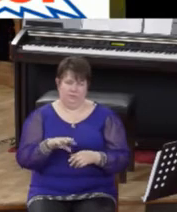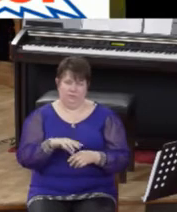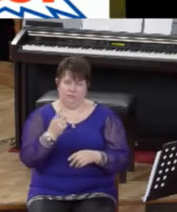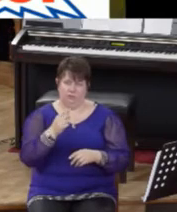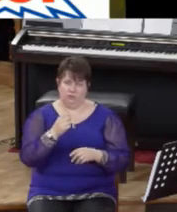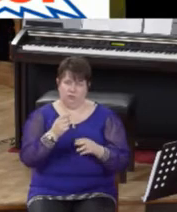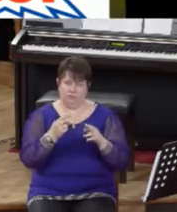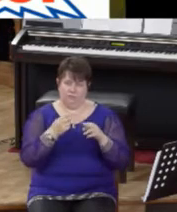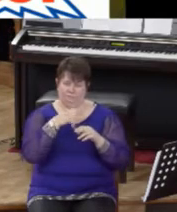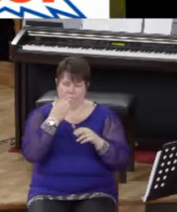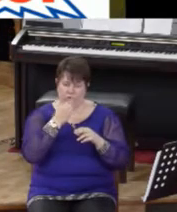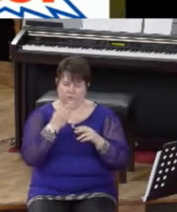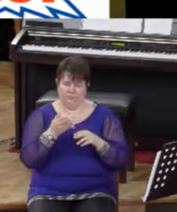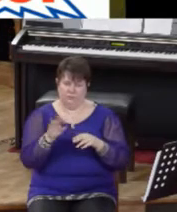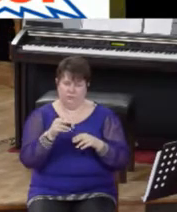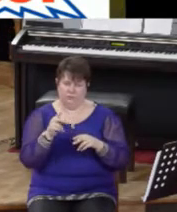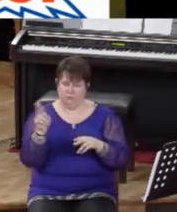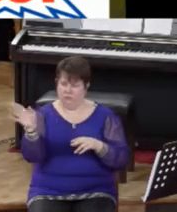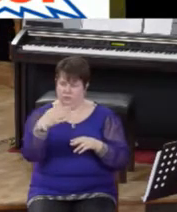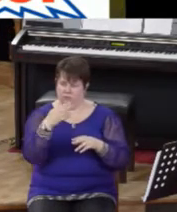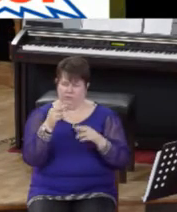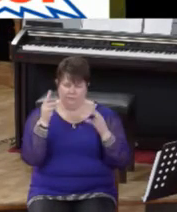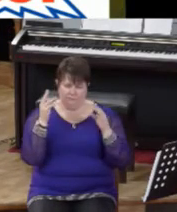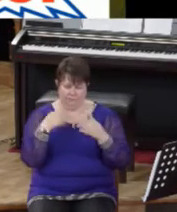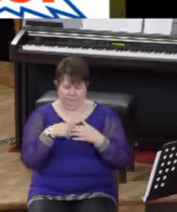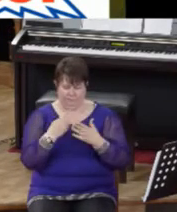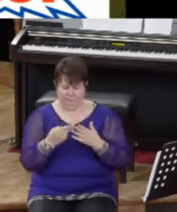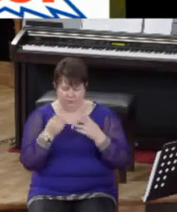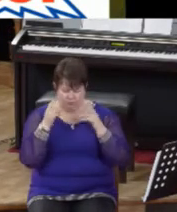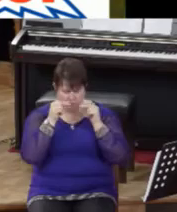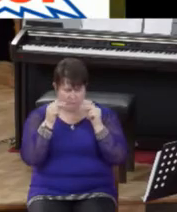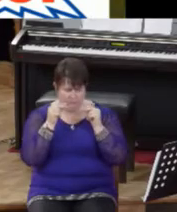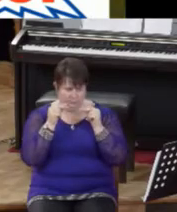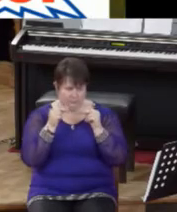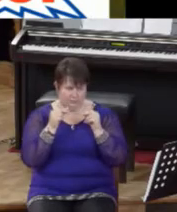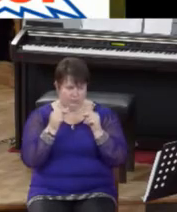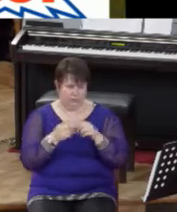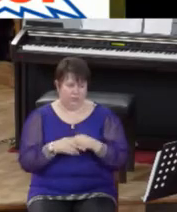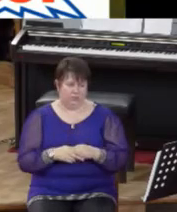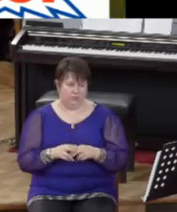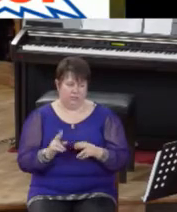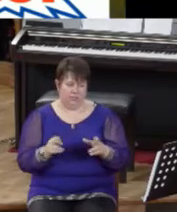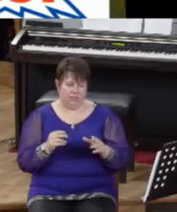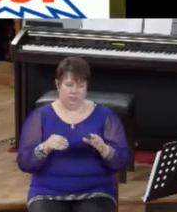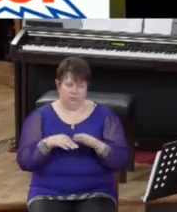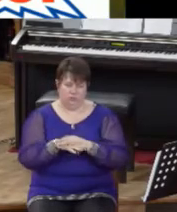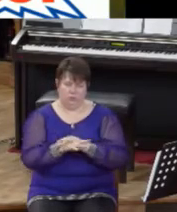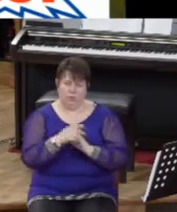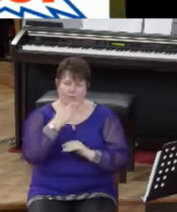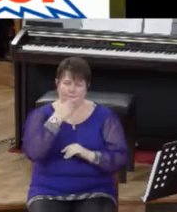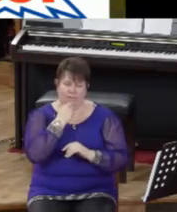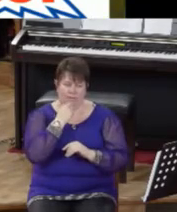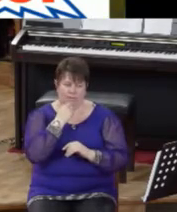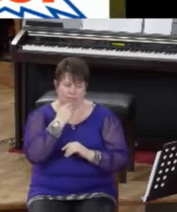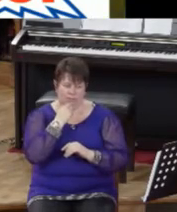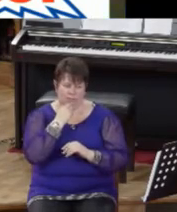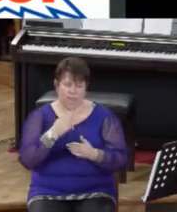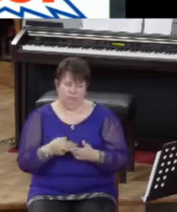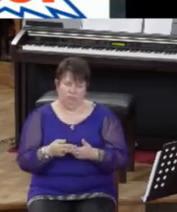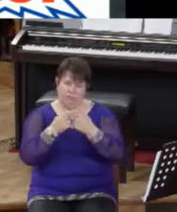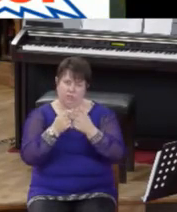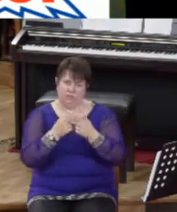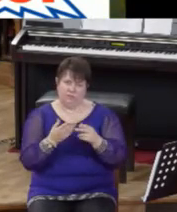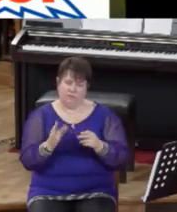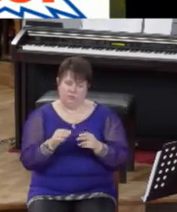fallen asleep. For since death came through a man, the resurrection of the dead comes also through